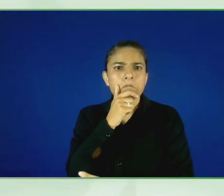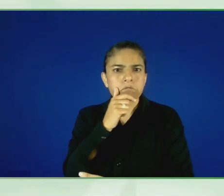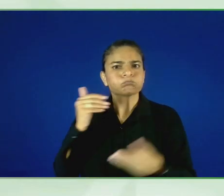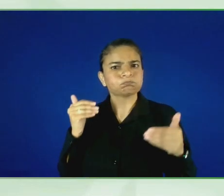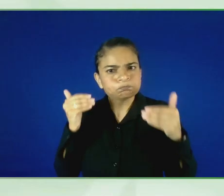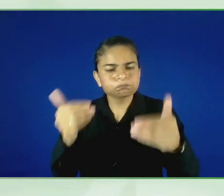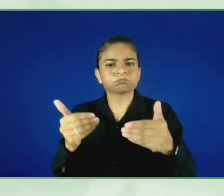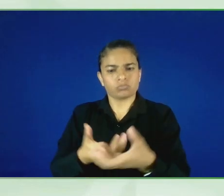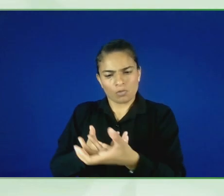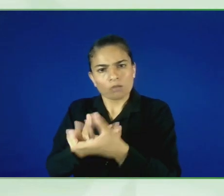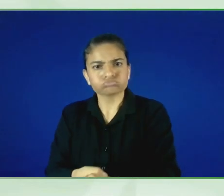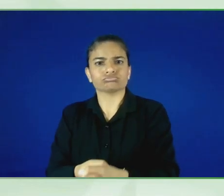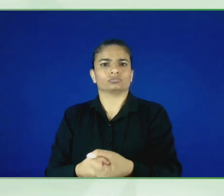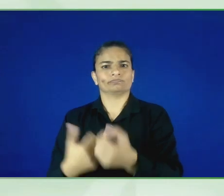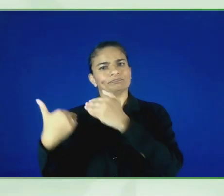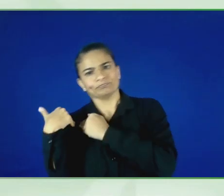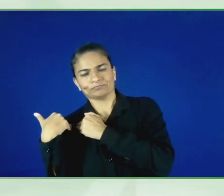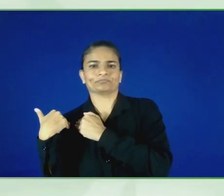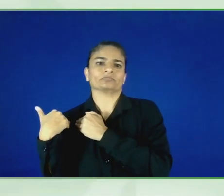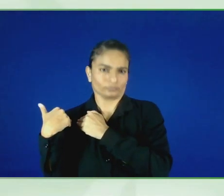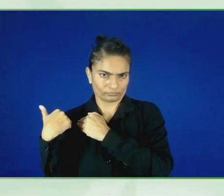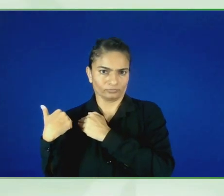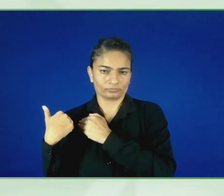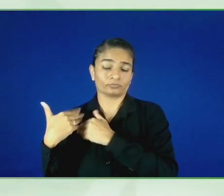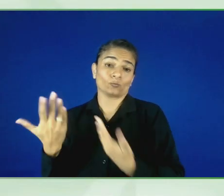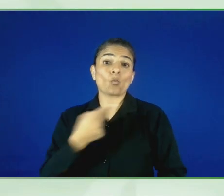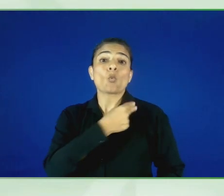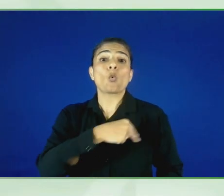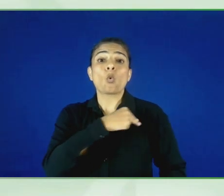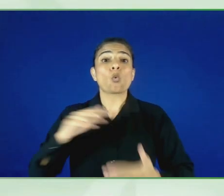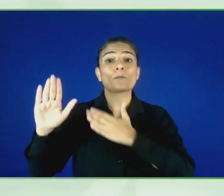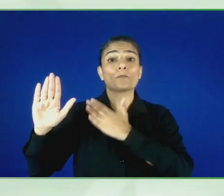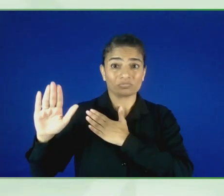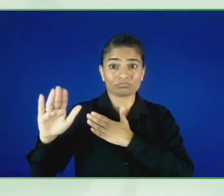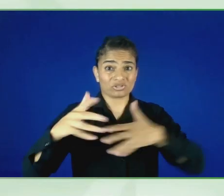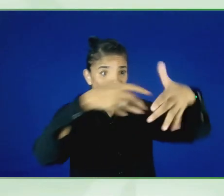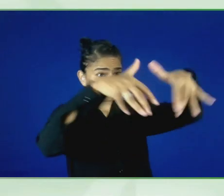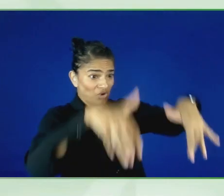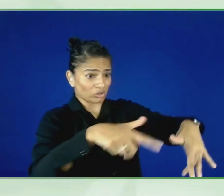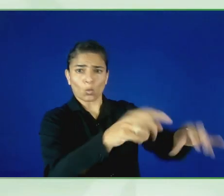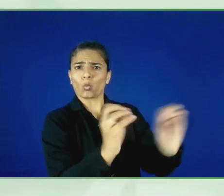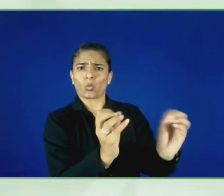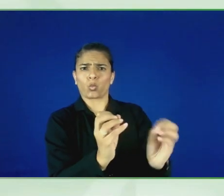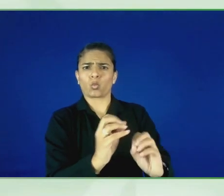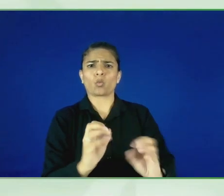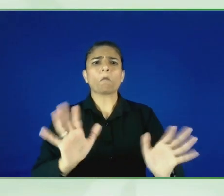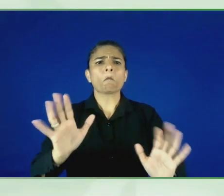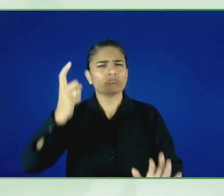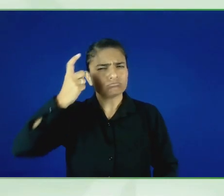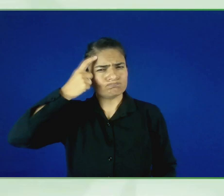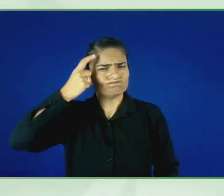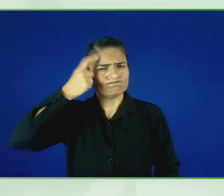And of course, commitment without a structure is just a good intention, and good intentions can fall short if you don't